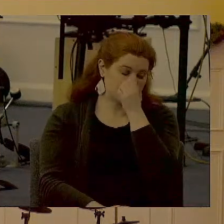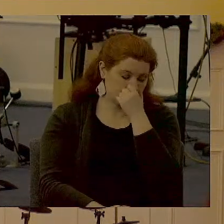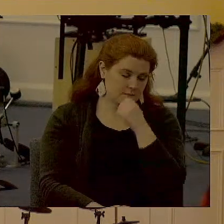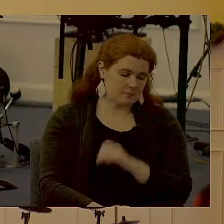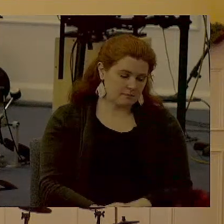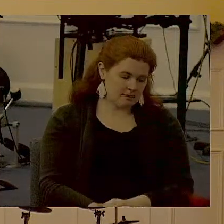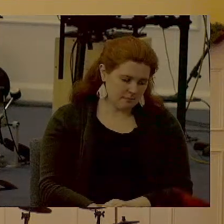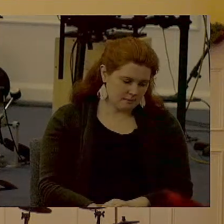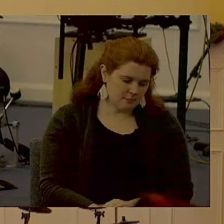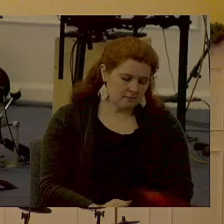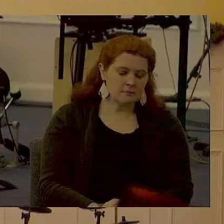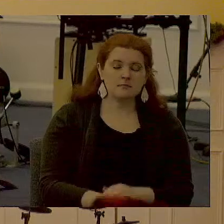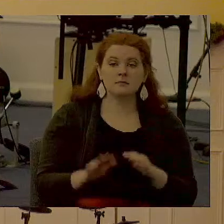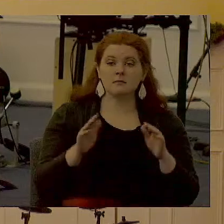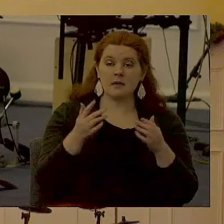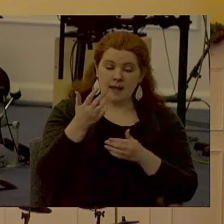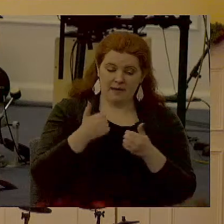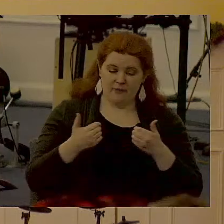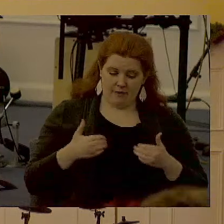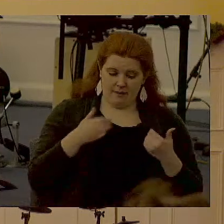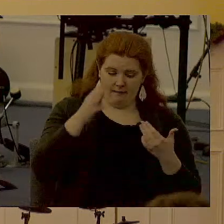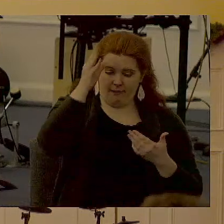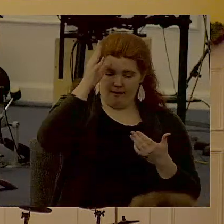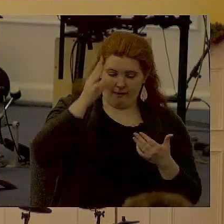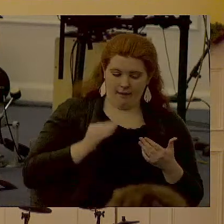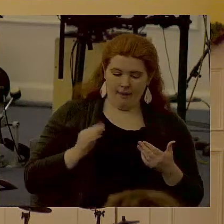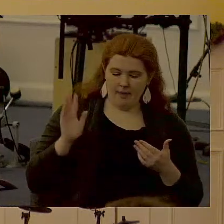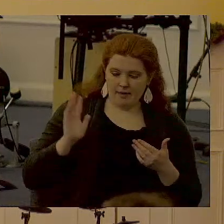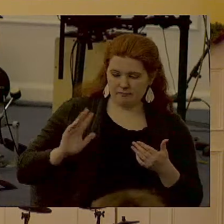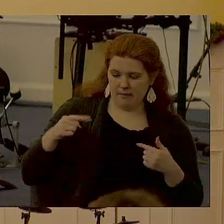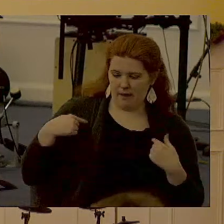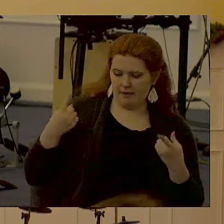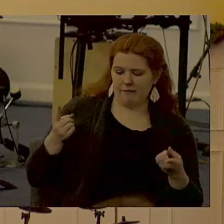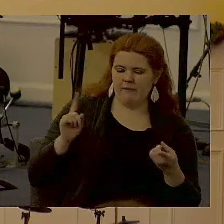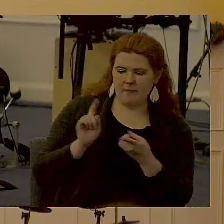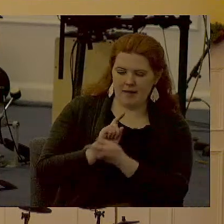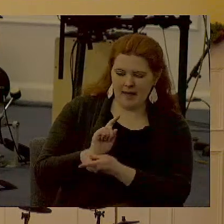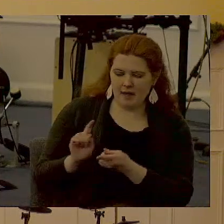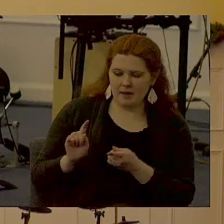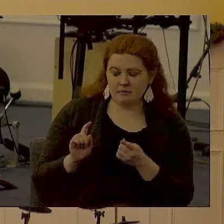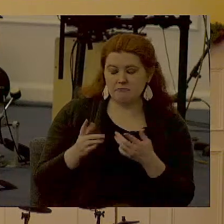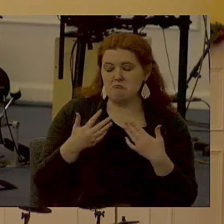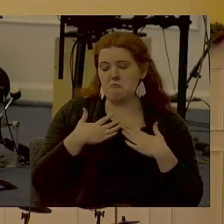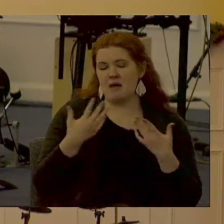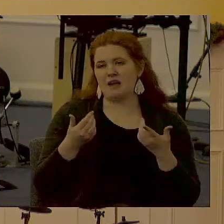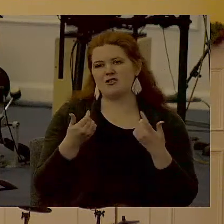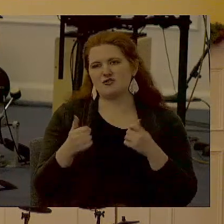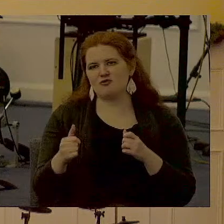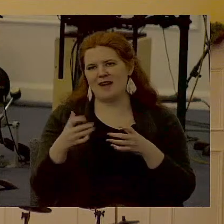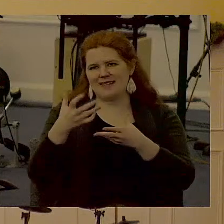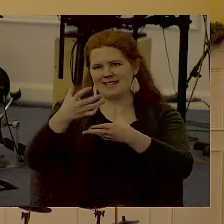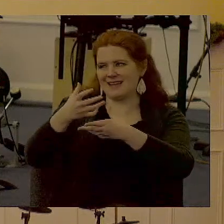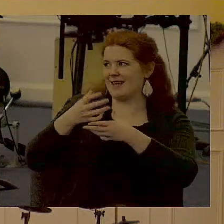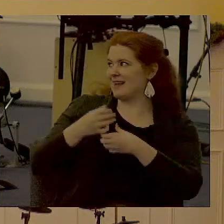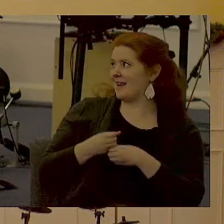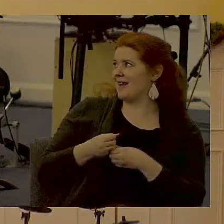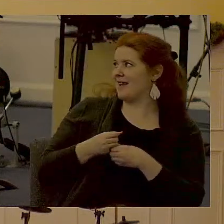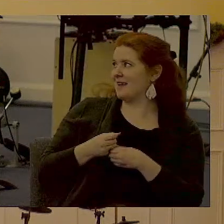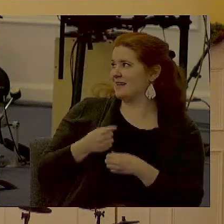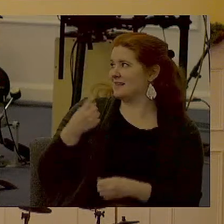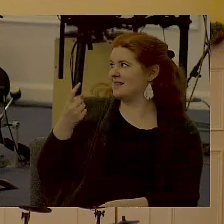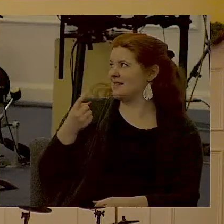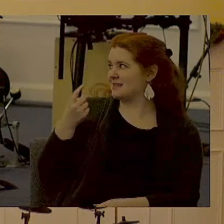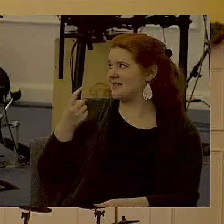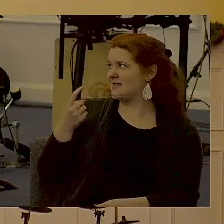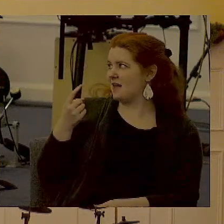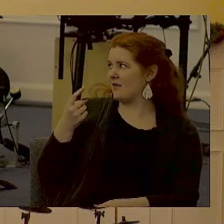Every young guy that I've ever met, at some point in his life, whether he wants to admit it or not, tries to catch something